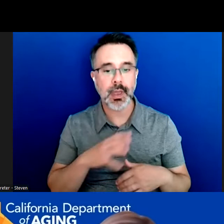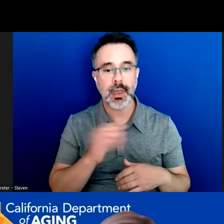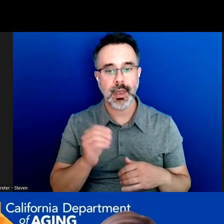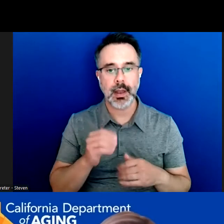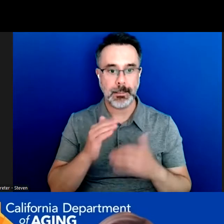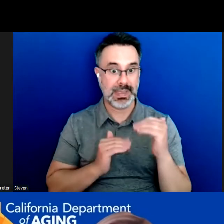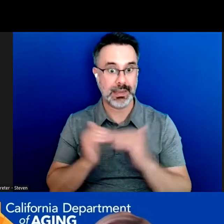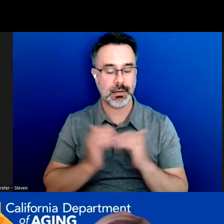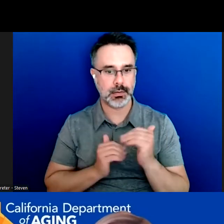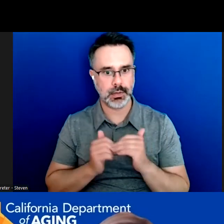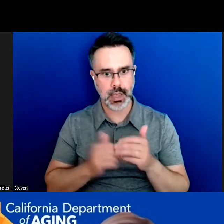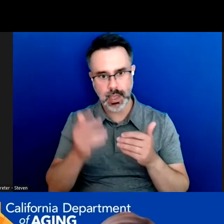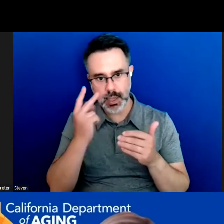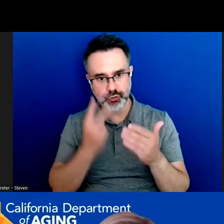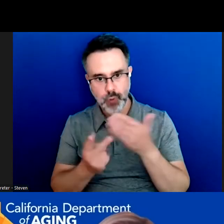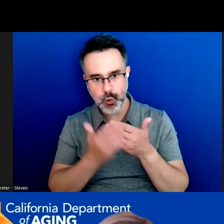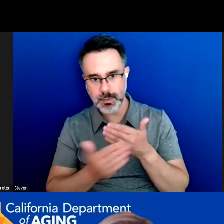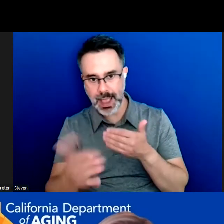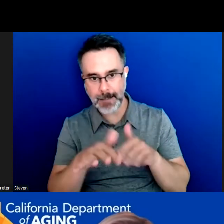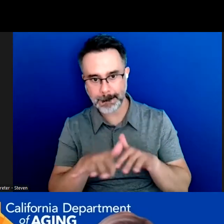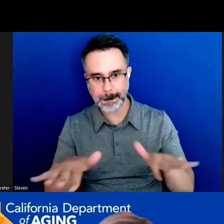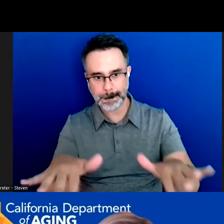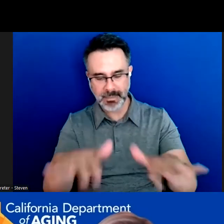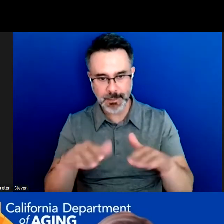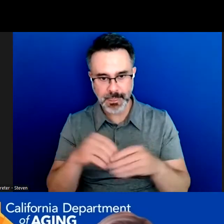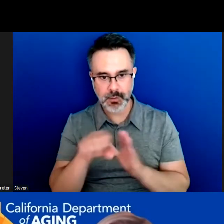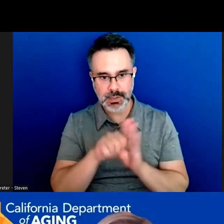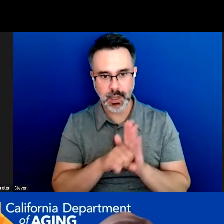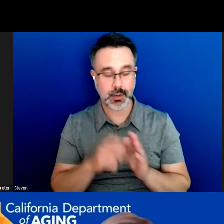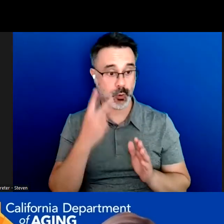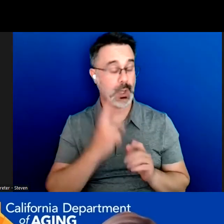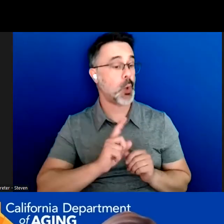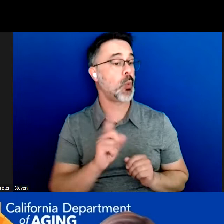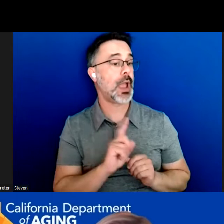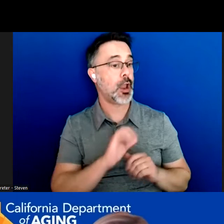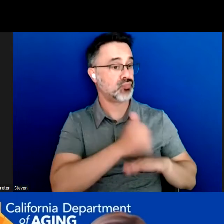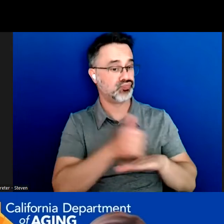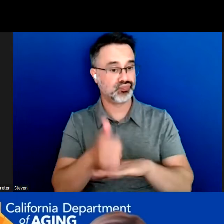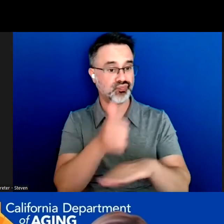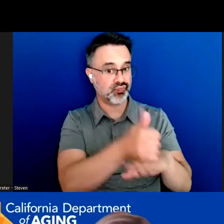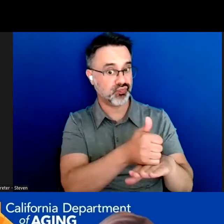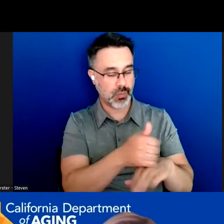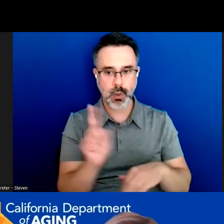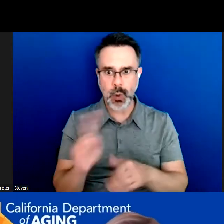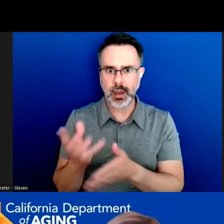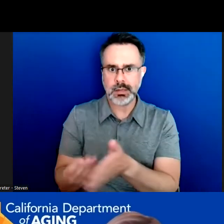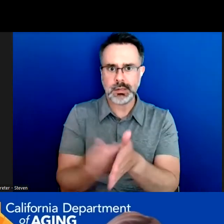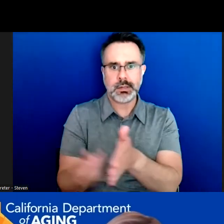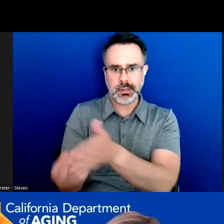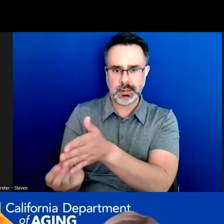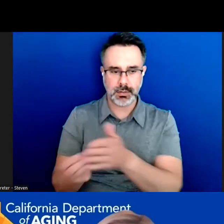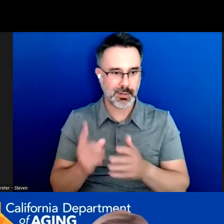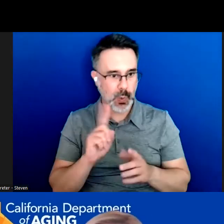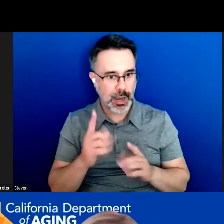our state to see where we have services and supports, where we don't, where they're inadequate, where there's